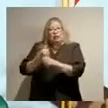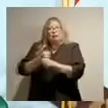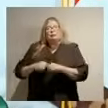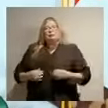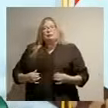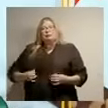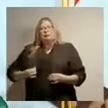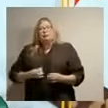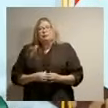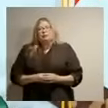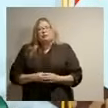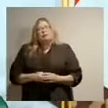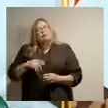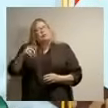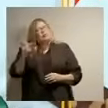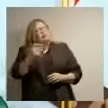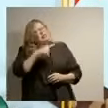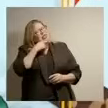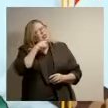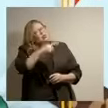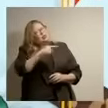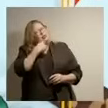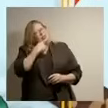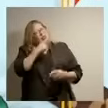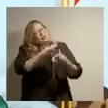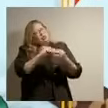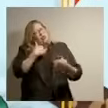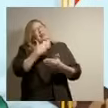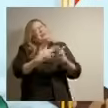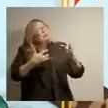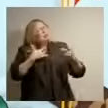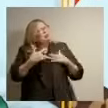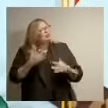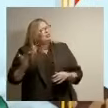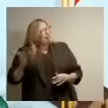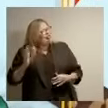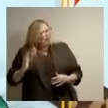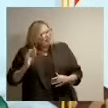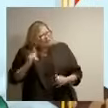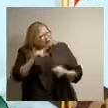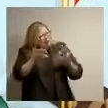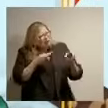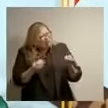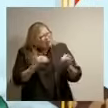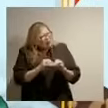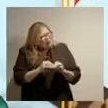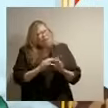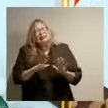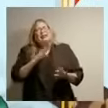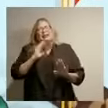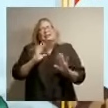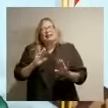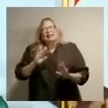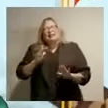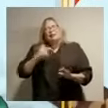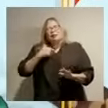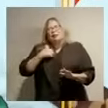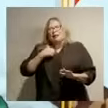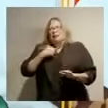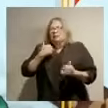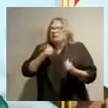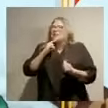said you had some concerns about it then. Can you explain a little bit more? I'm gonna say with respect, and